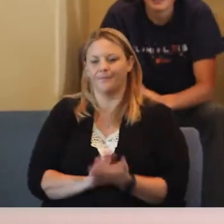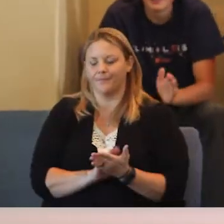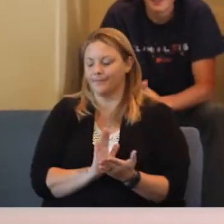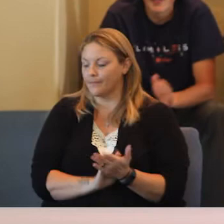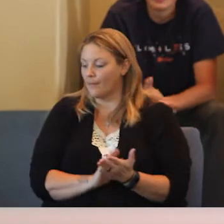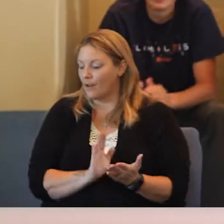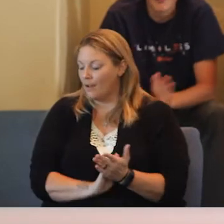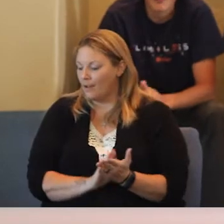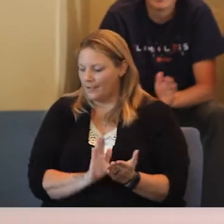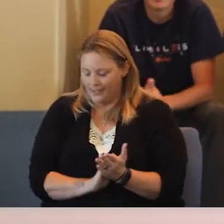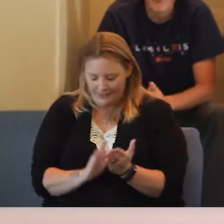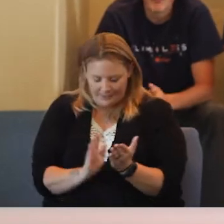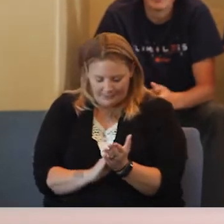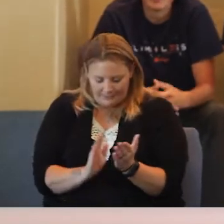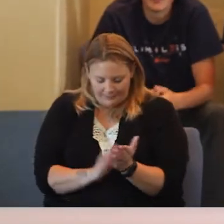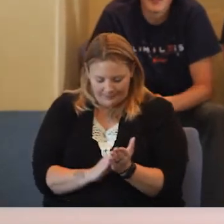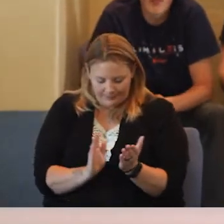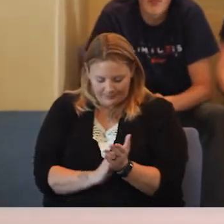Don.